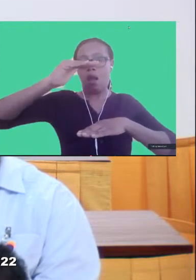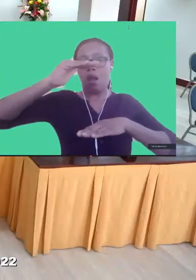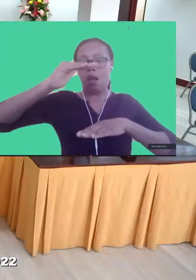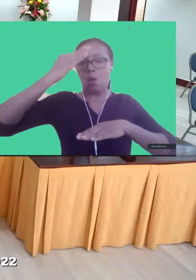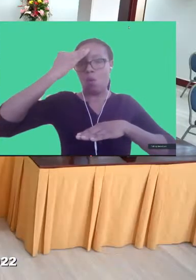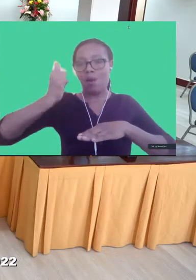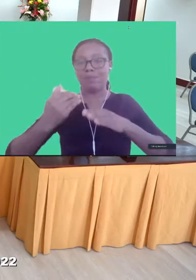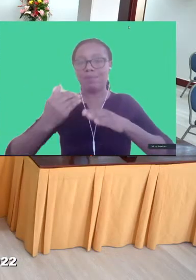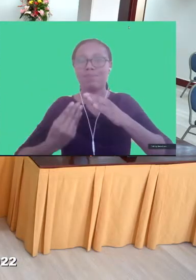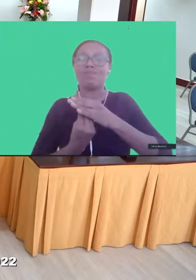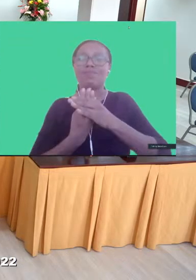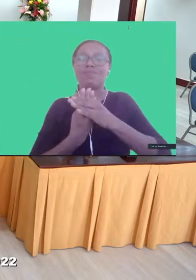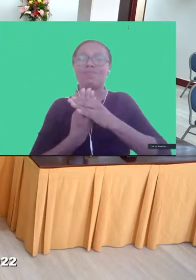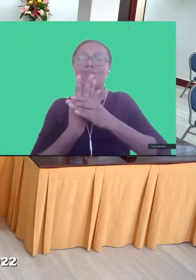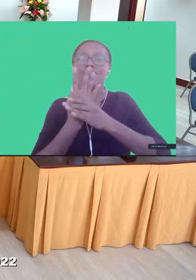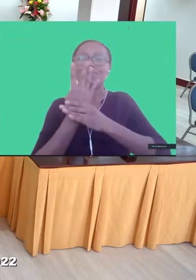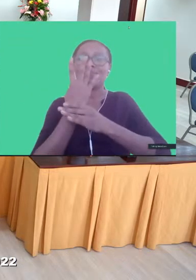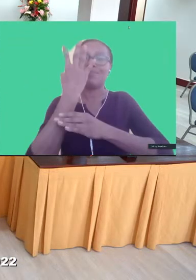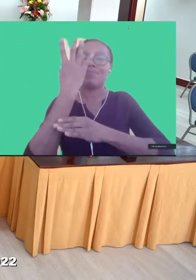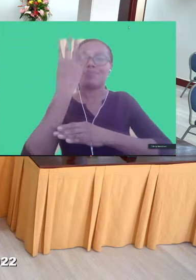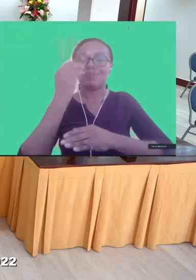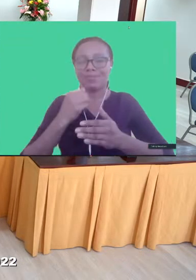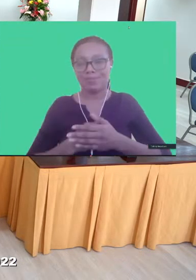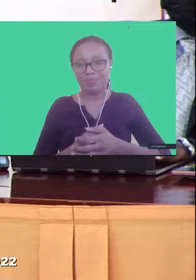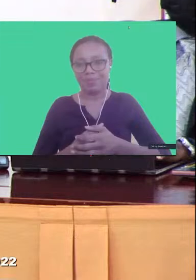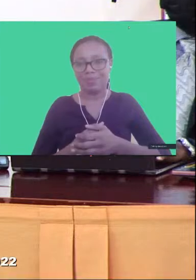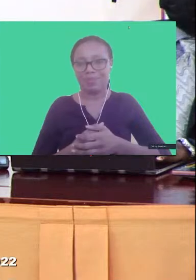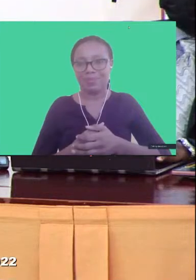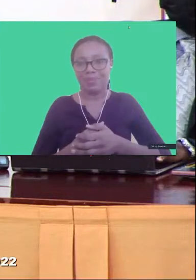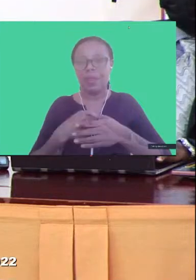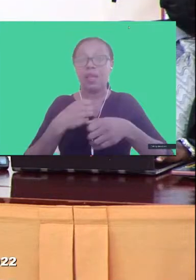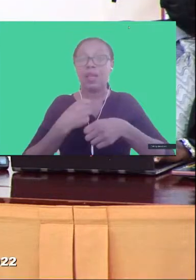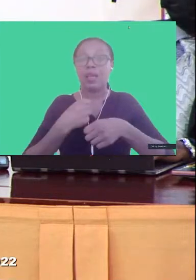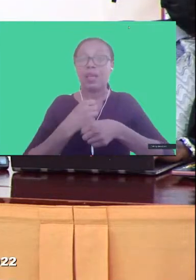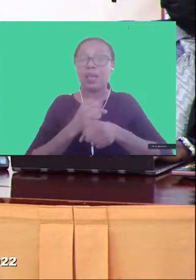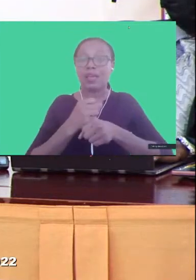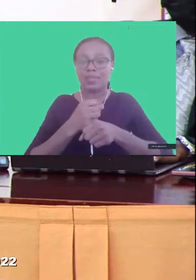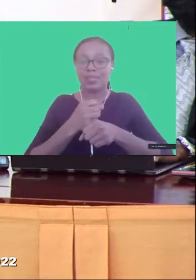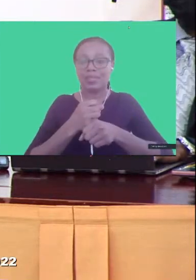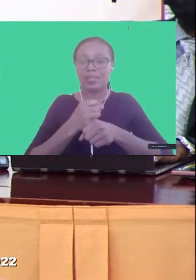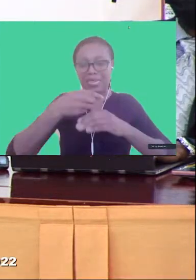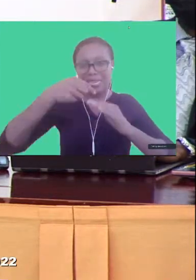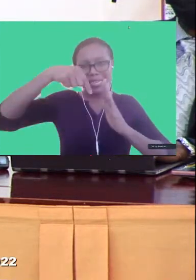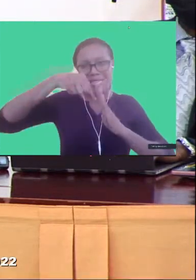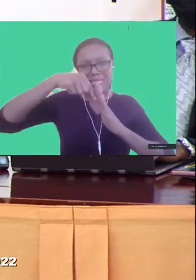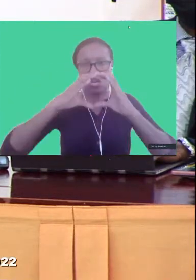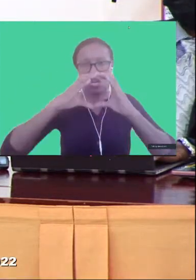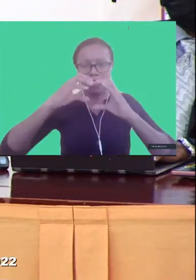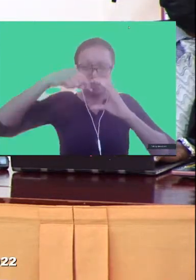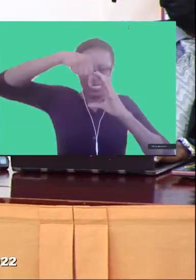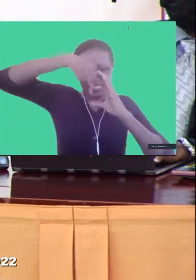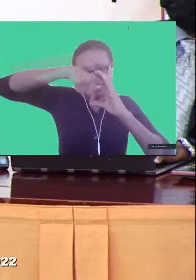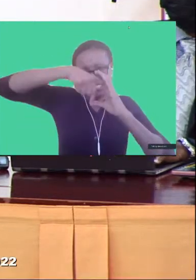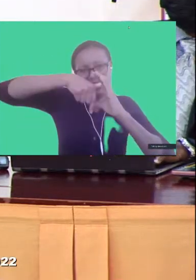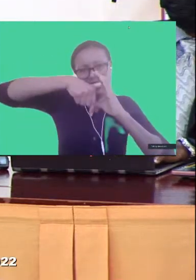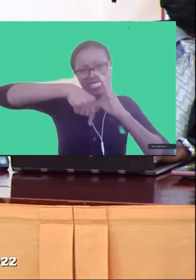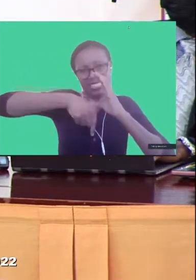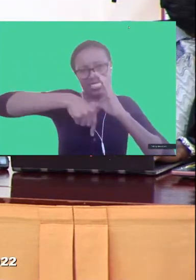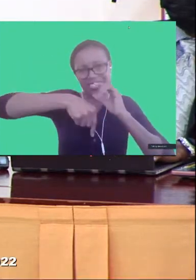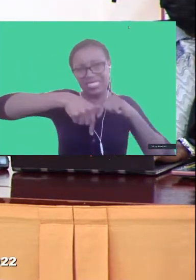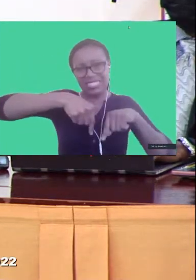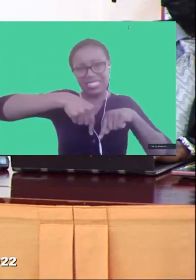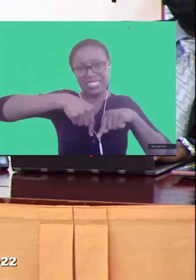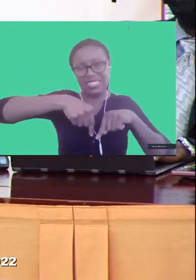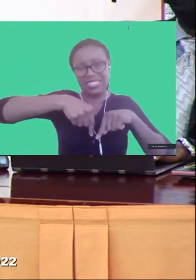of the upwelling of magma from deep below the surface. And as a result of that, they would have very high temperatures and high geothermal